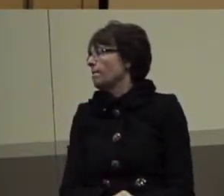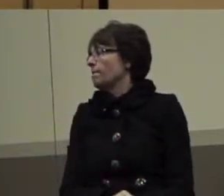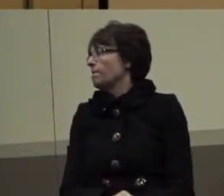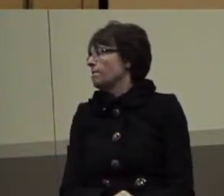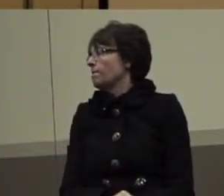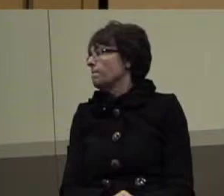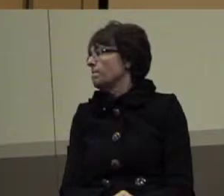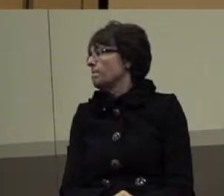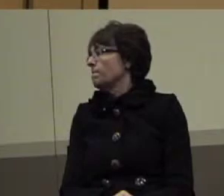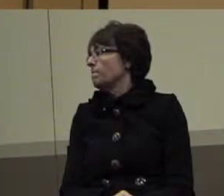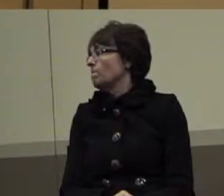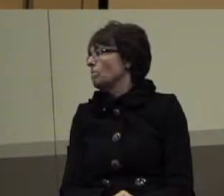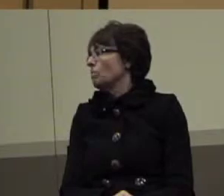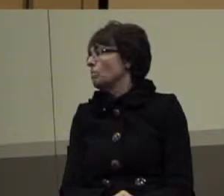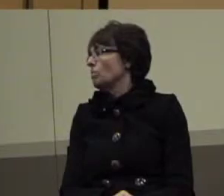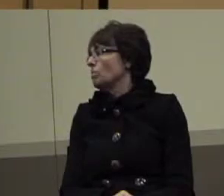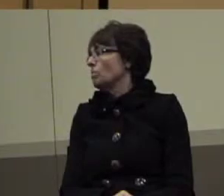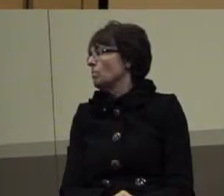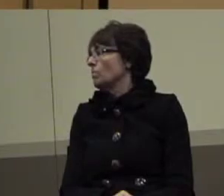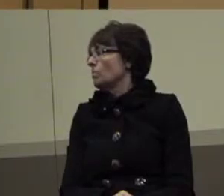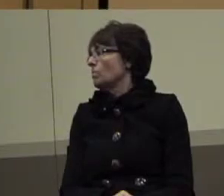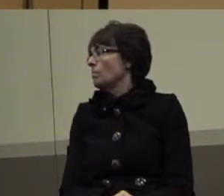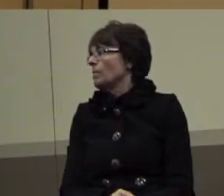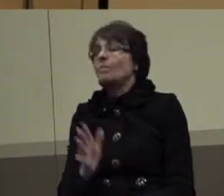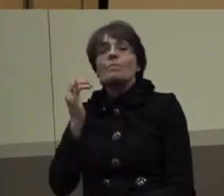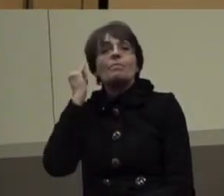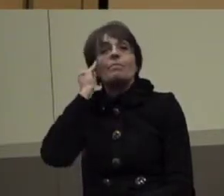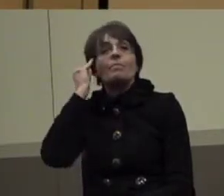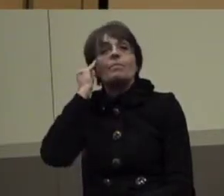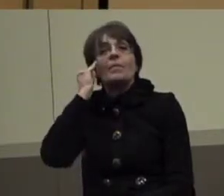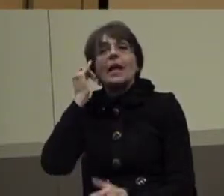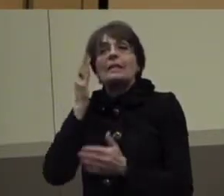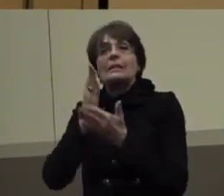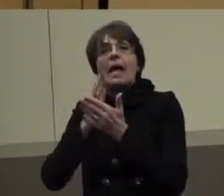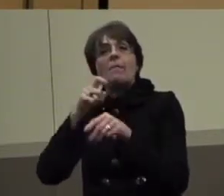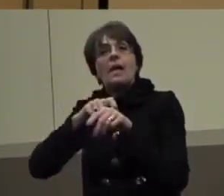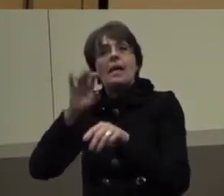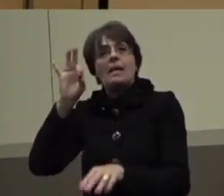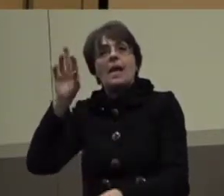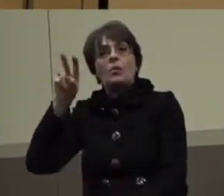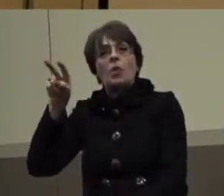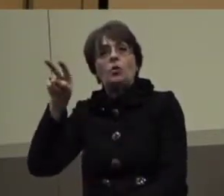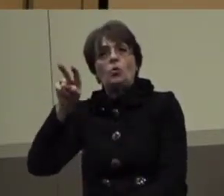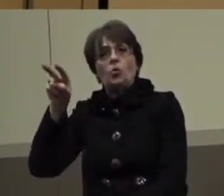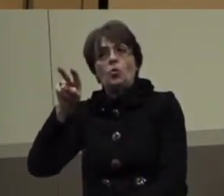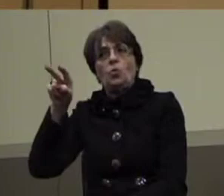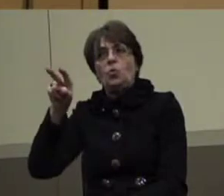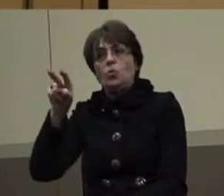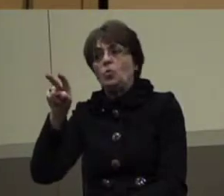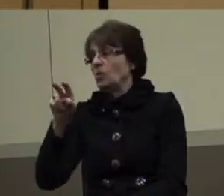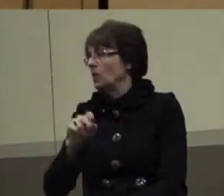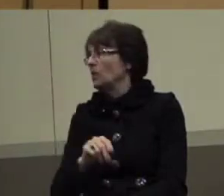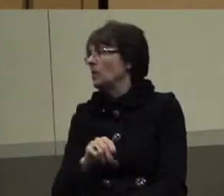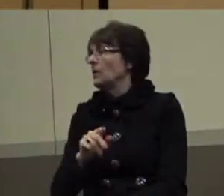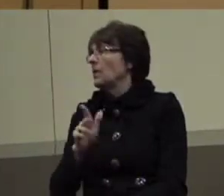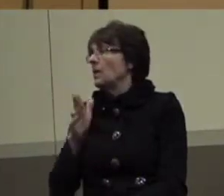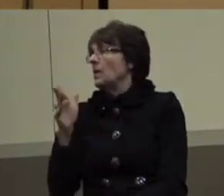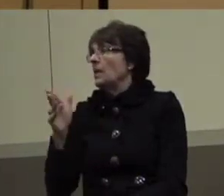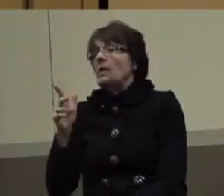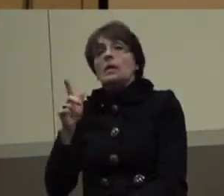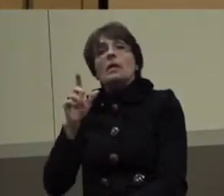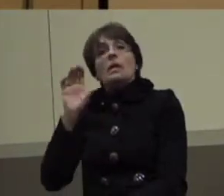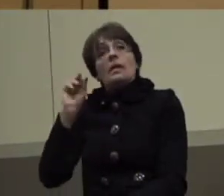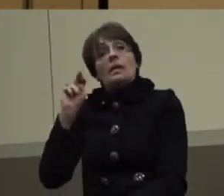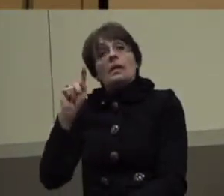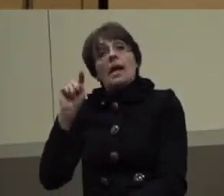Here we go. Let's say it stopped at 9:22, we hope. Then the context